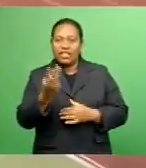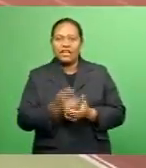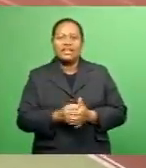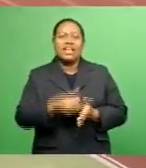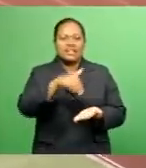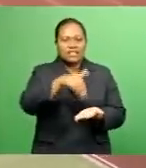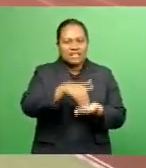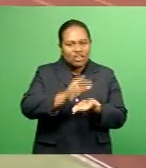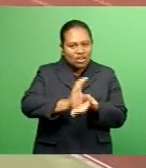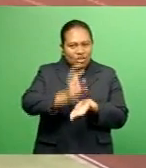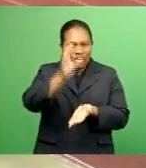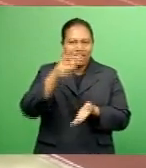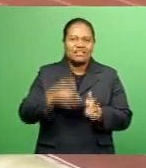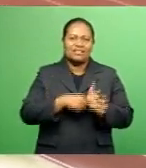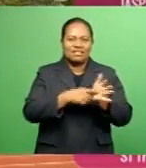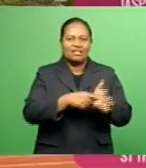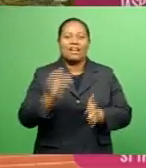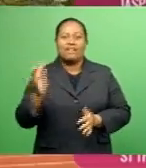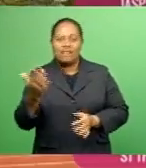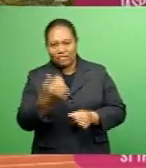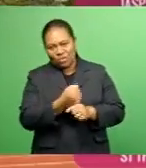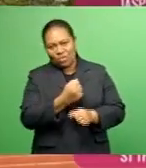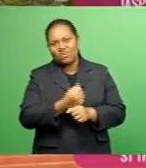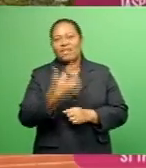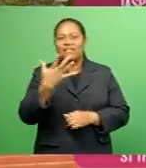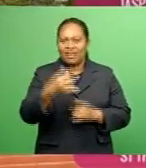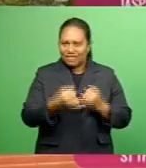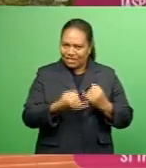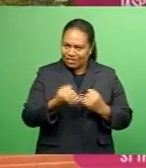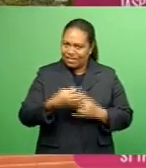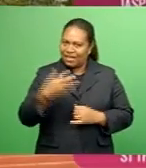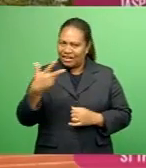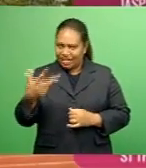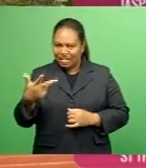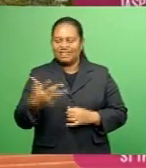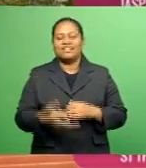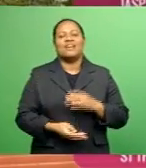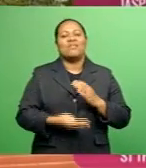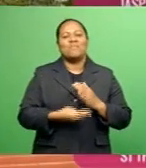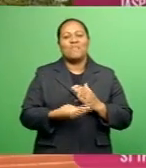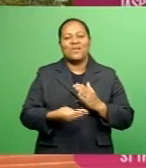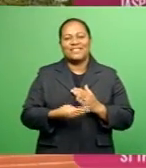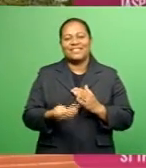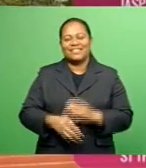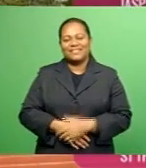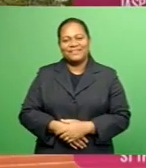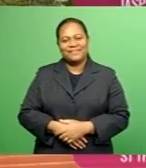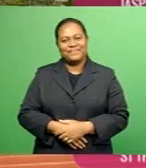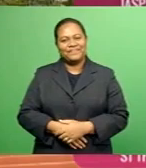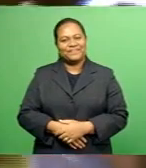Central College Lotoka with 5 gold, 5 silver and 8 bronze medals.